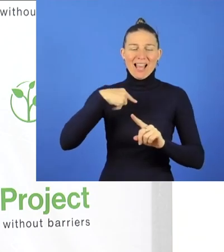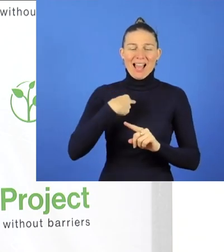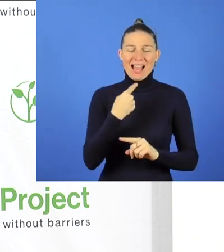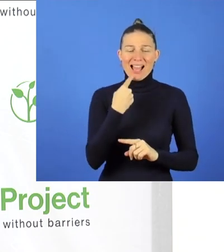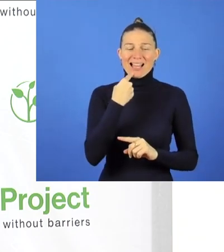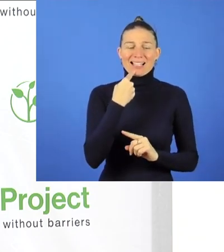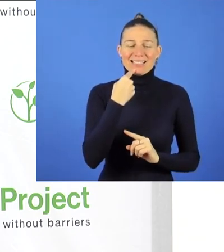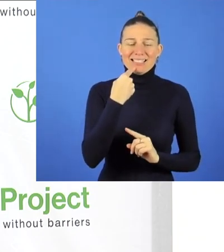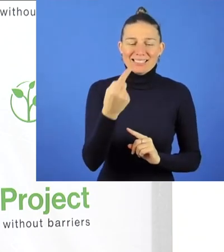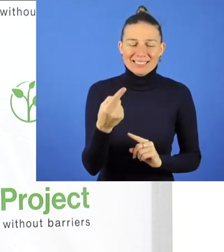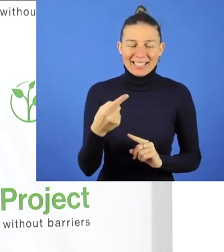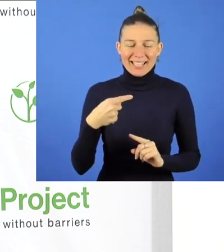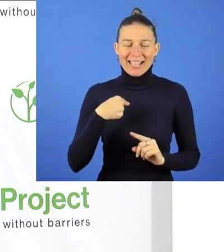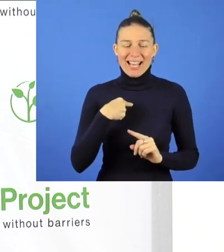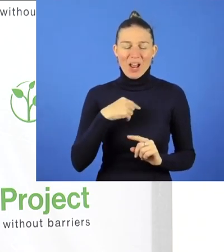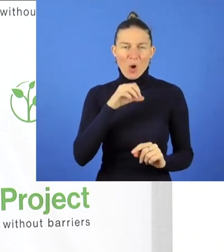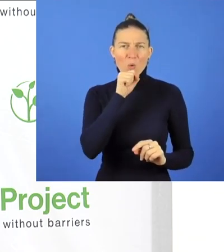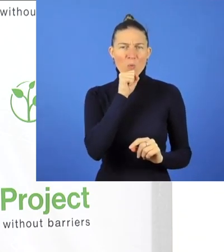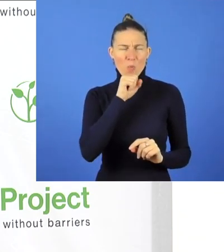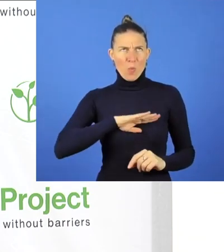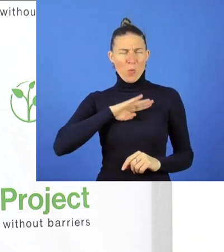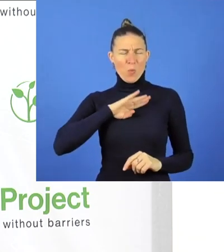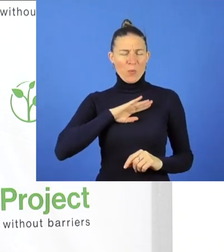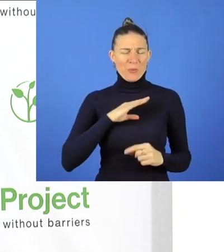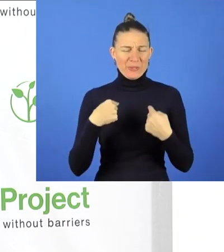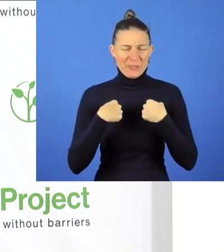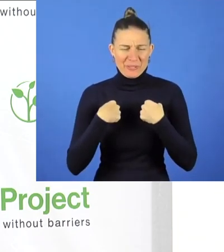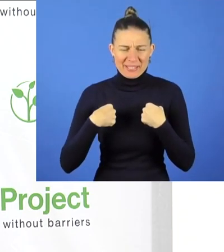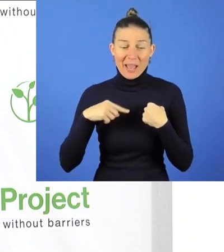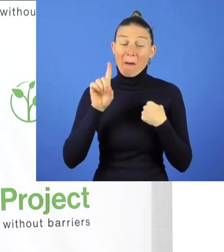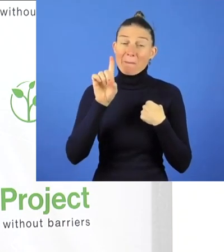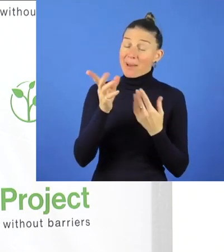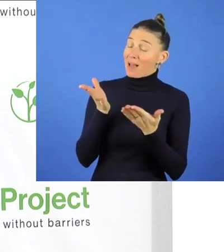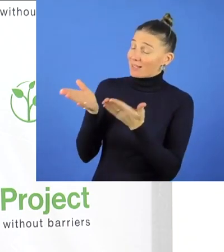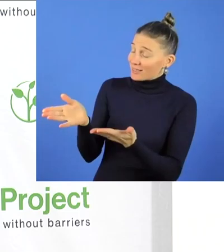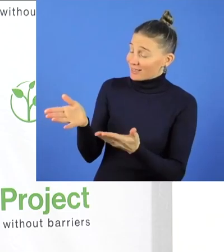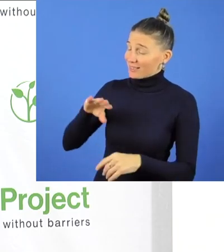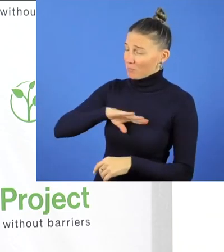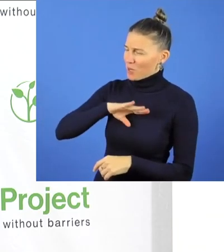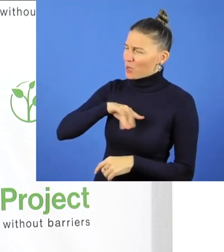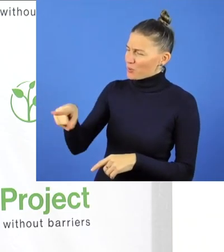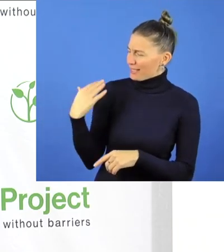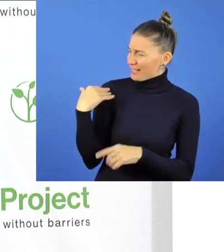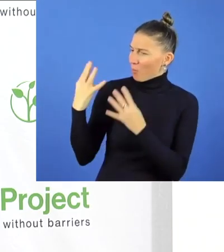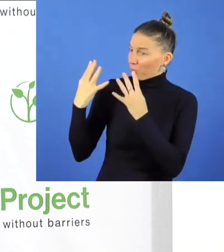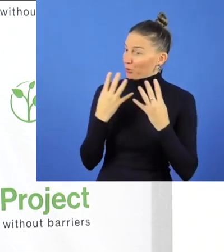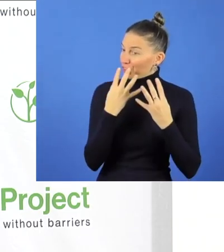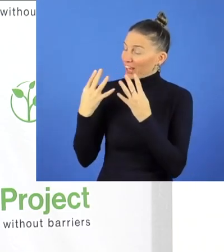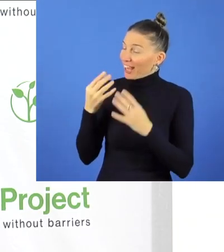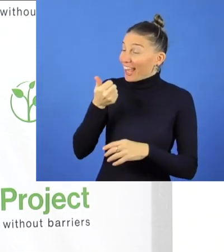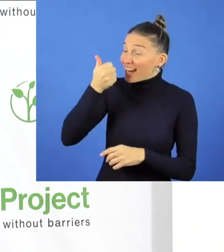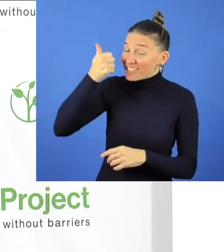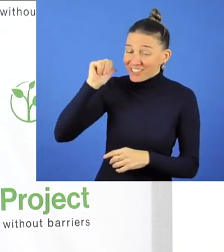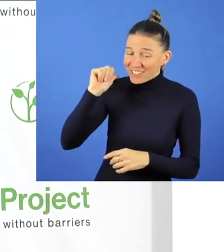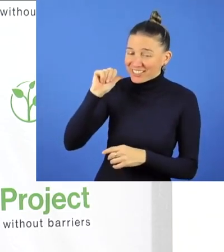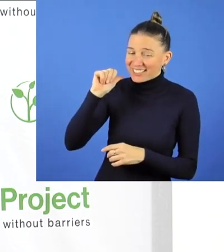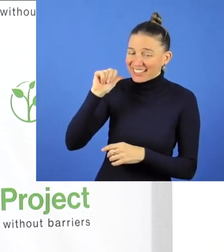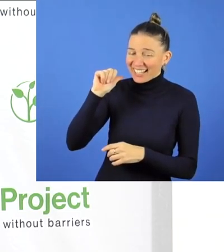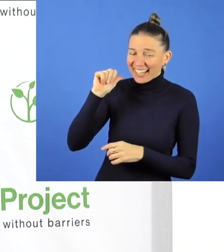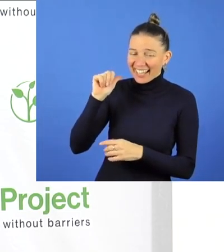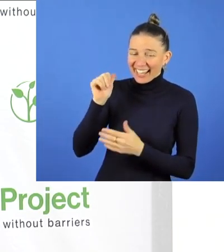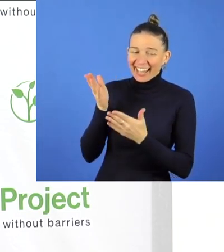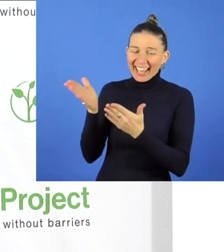Spawnpoint. Nevertheless, as I've mentioned your age, I know that you had birthday yesterday. So from LIFETOOL and the whole